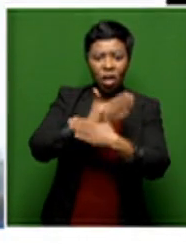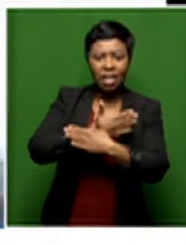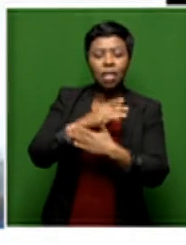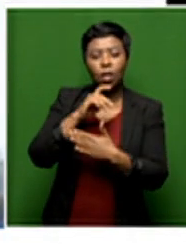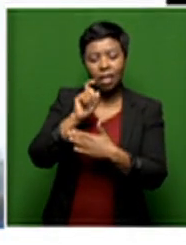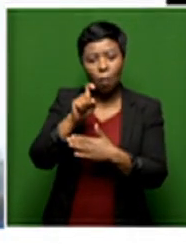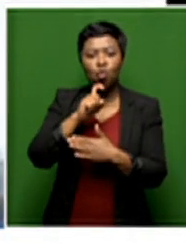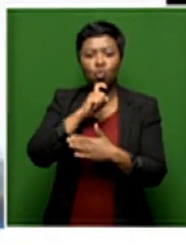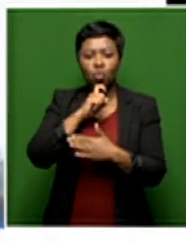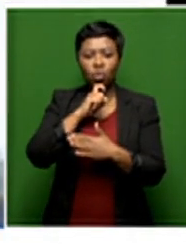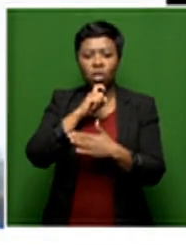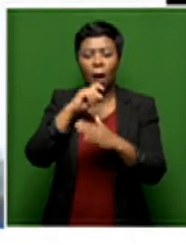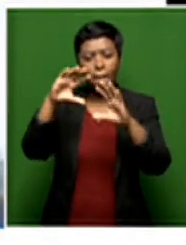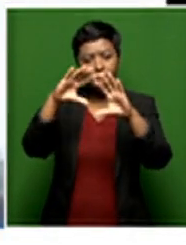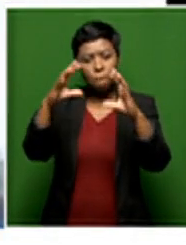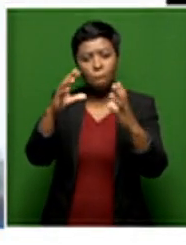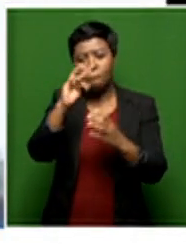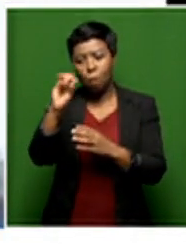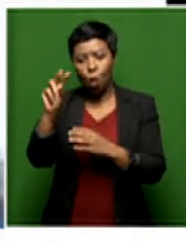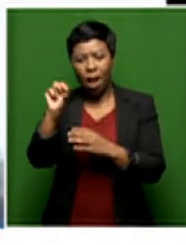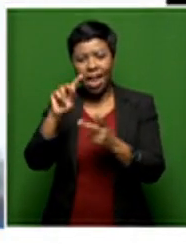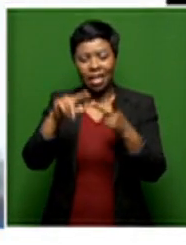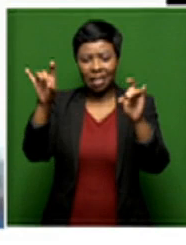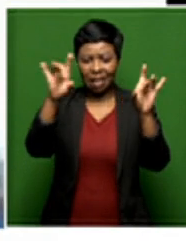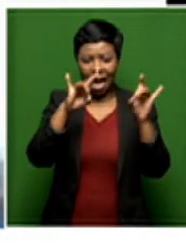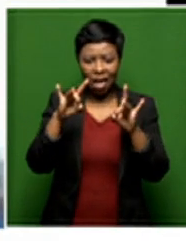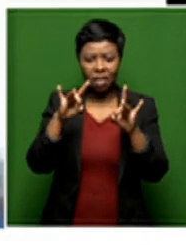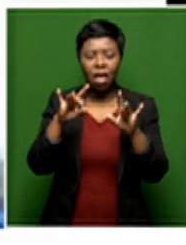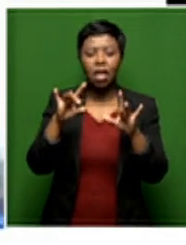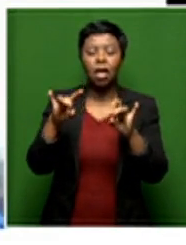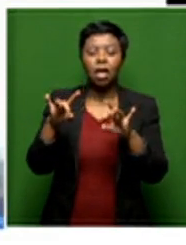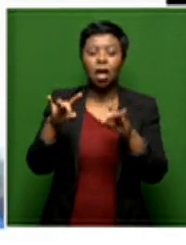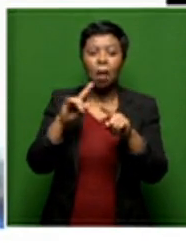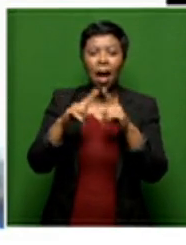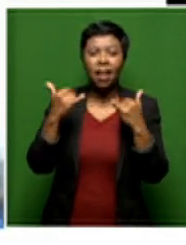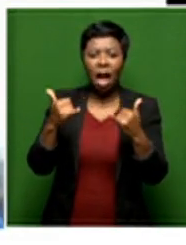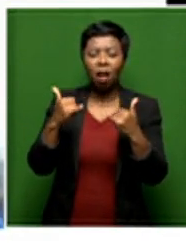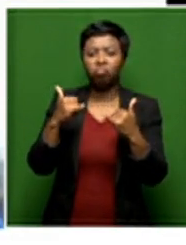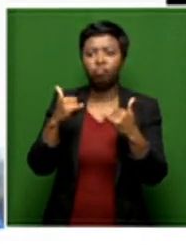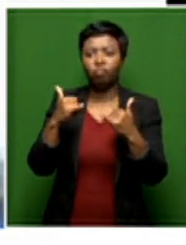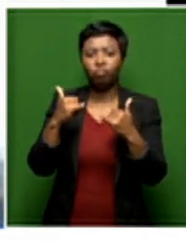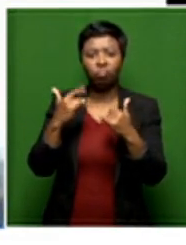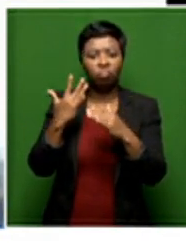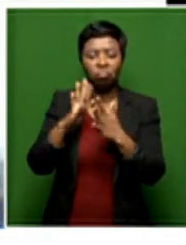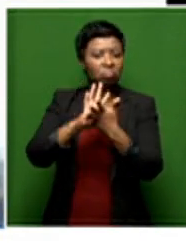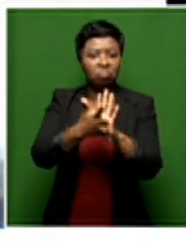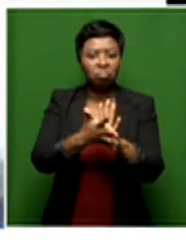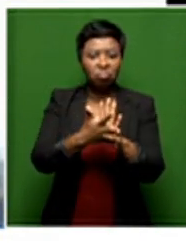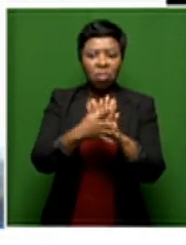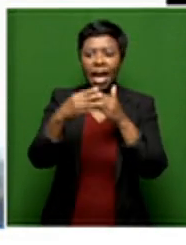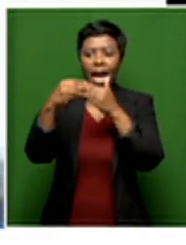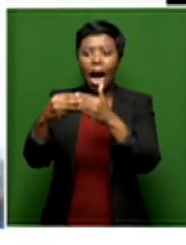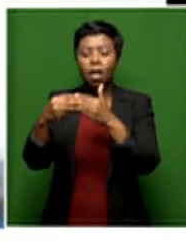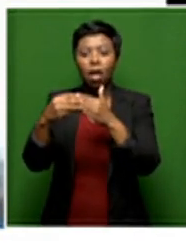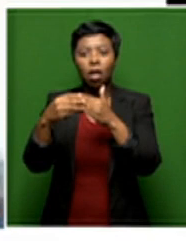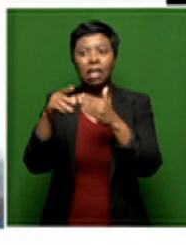stars, very little light, if their navigation is disrupted, so misguided by